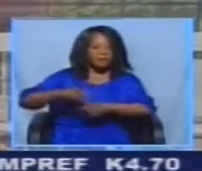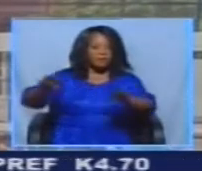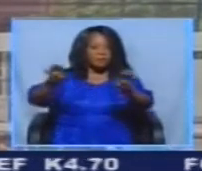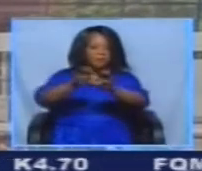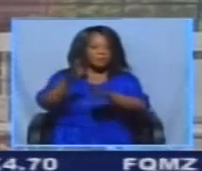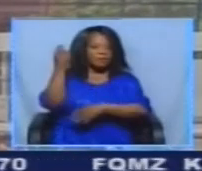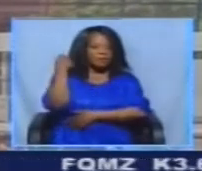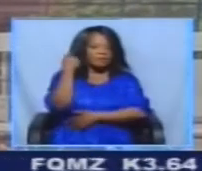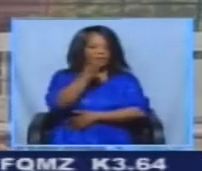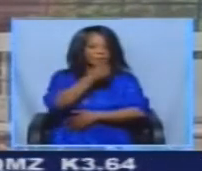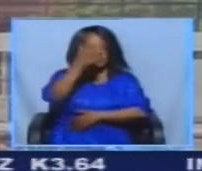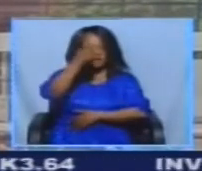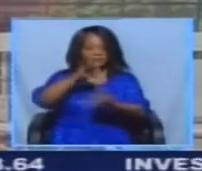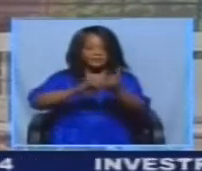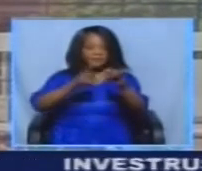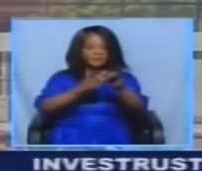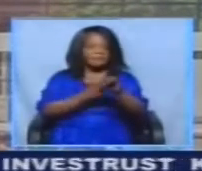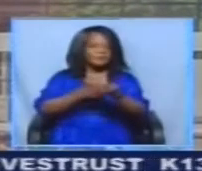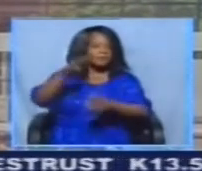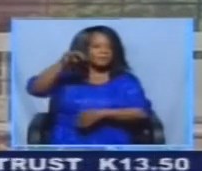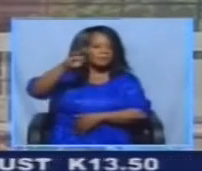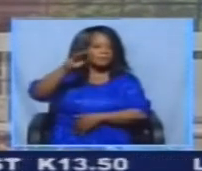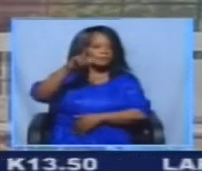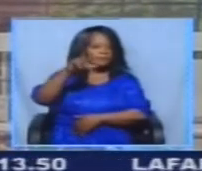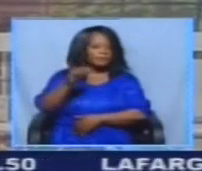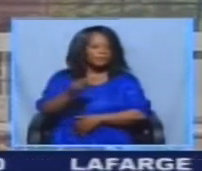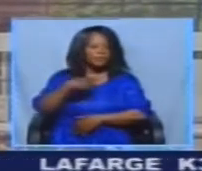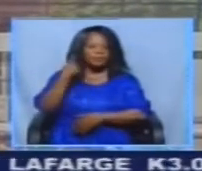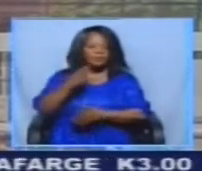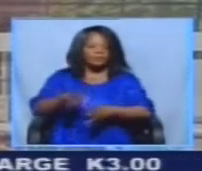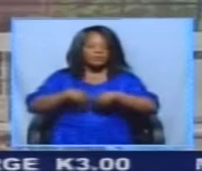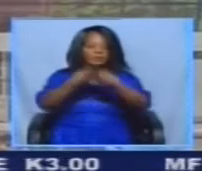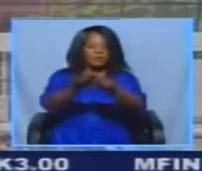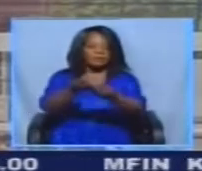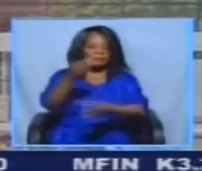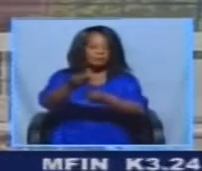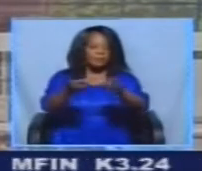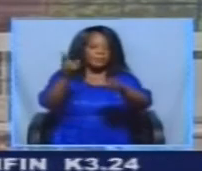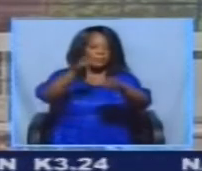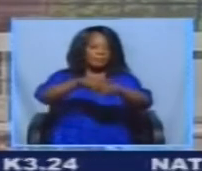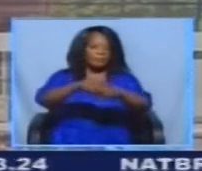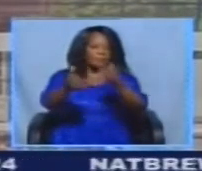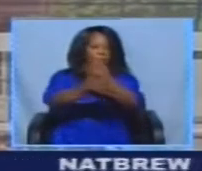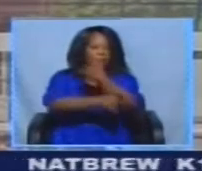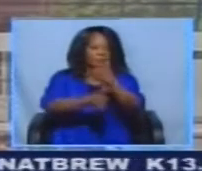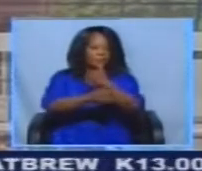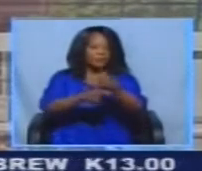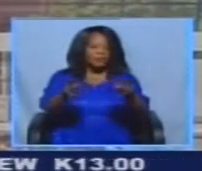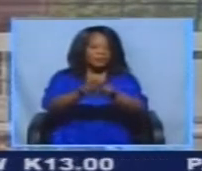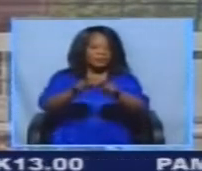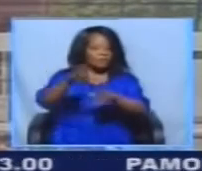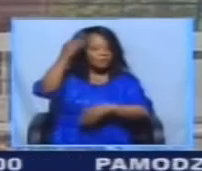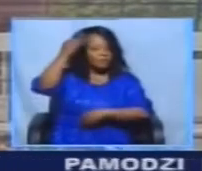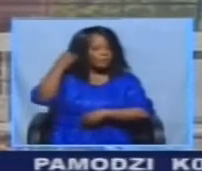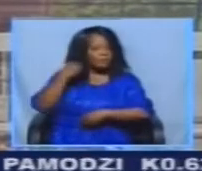Kenya, and South Africa. Mr. Mwale, who has paid tribute to participating countries that have sent officers to attend